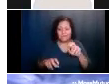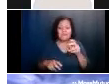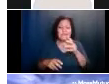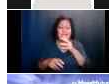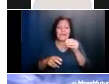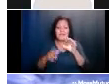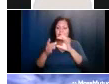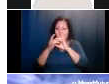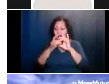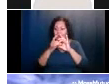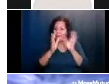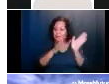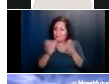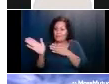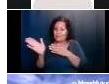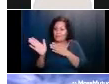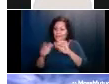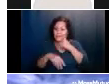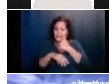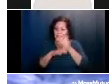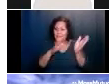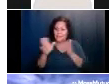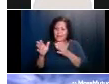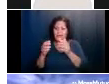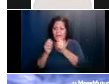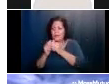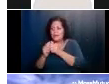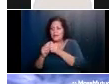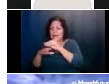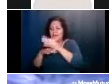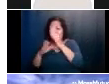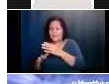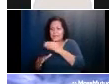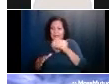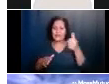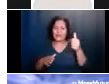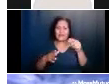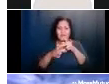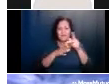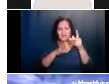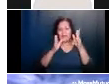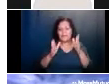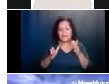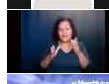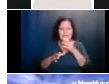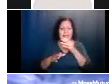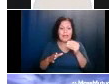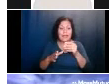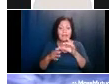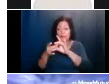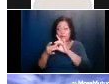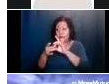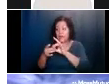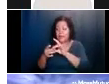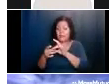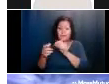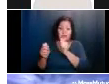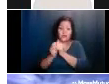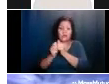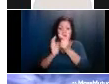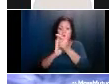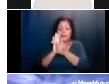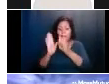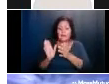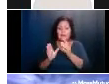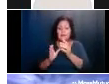strategies with advisors and other professionals, and coordinate with an attorney and other professionals to ensure that